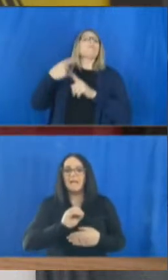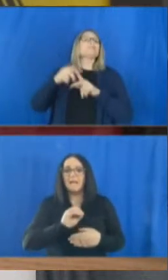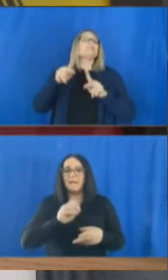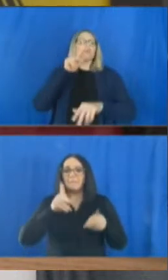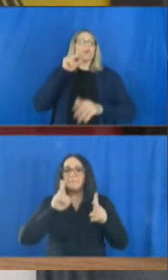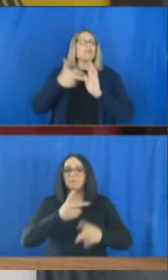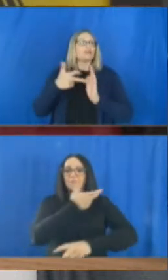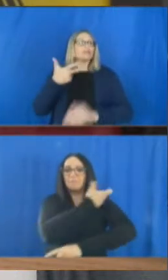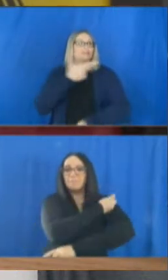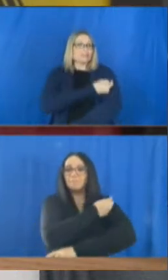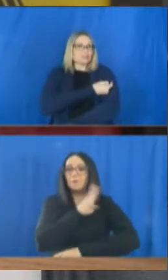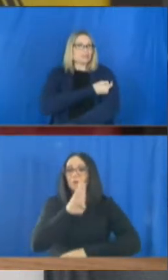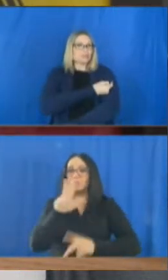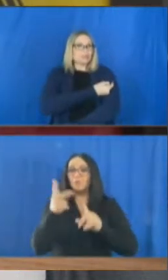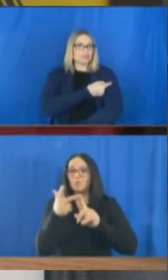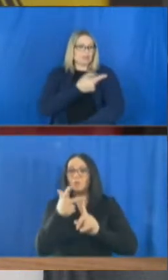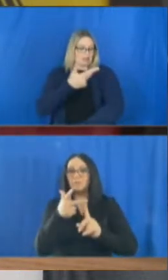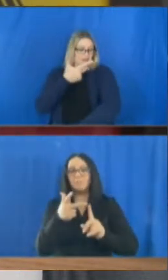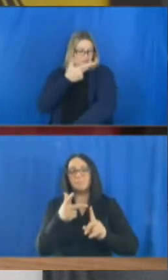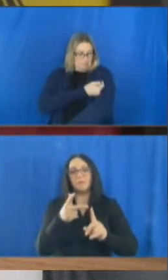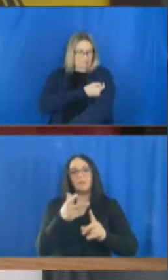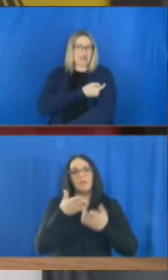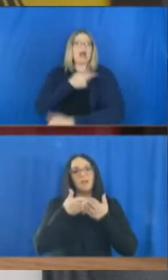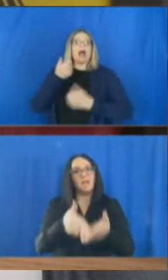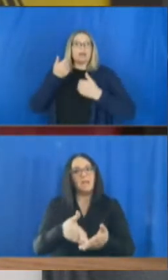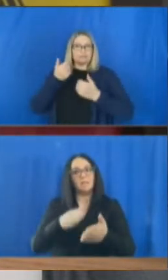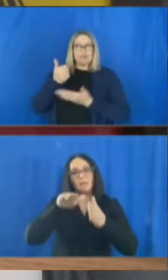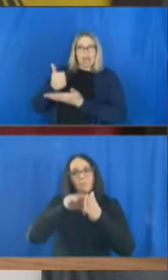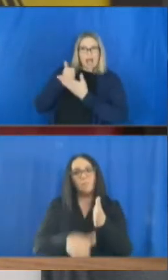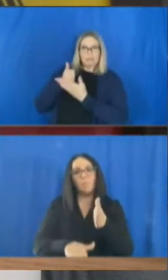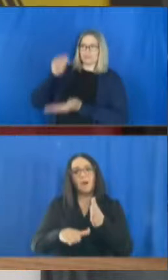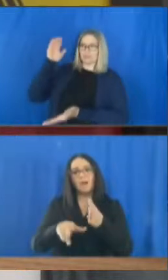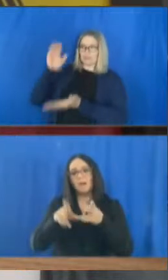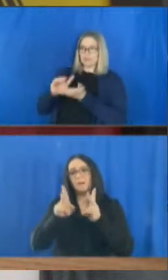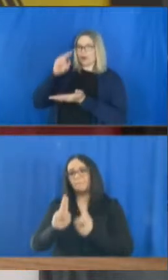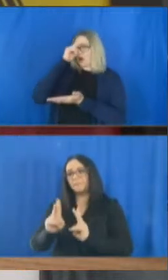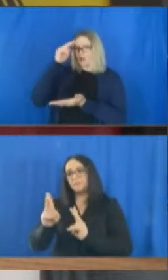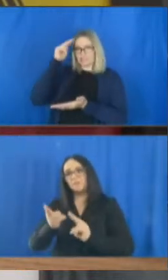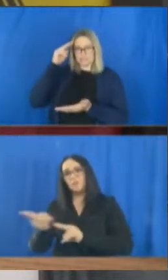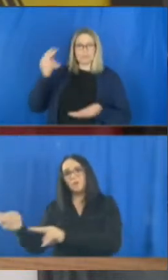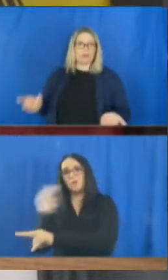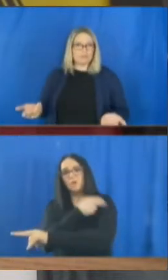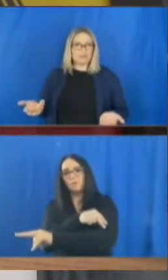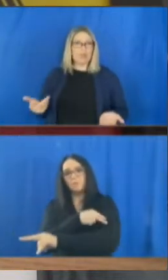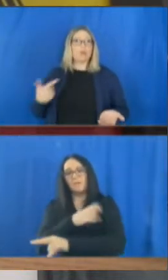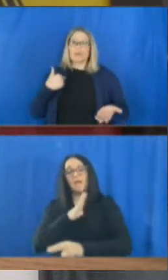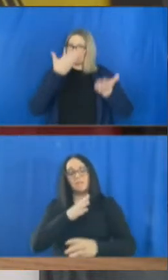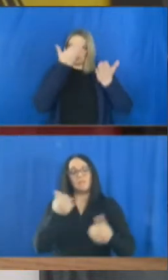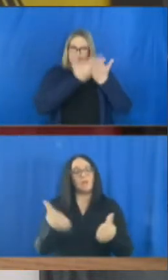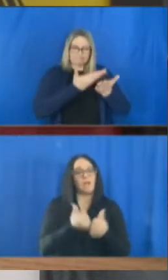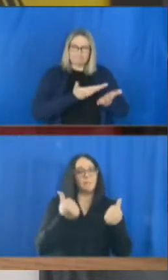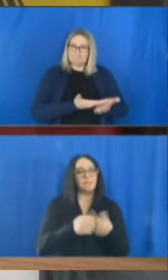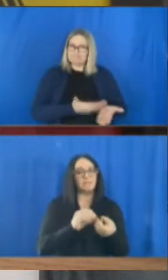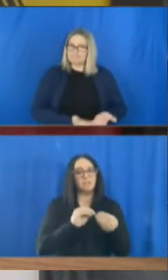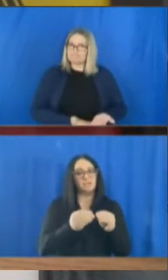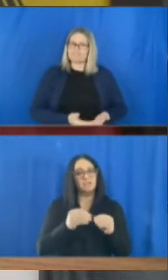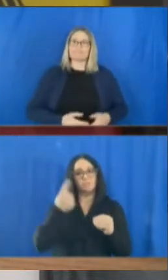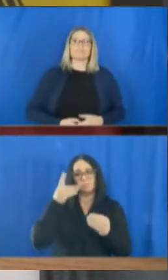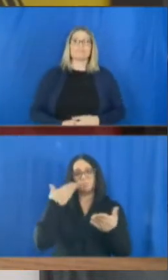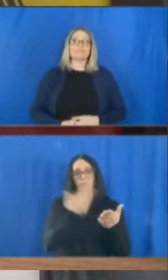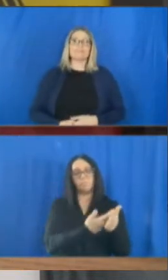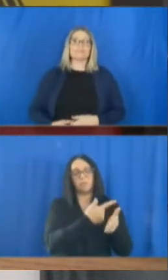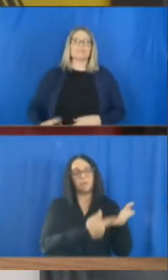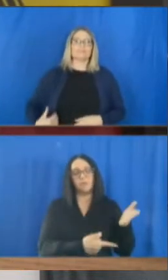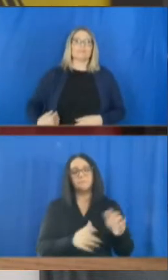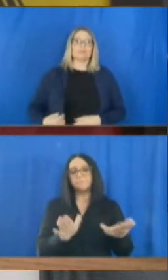areas is cumulative and very, very beneficial in terms of what we have to face moving forward. That's not to say that we're not going to see more cases.